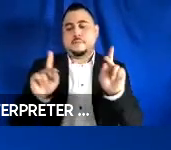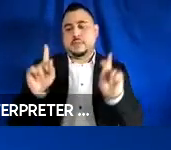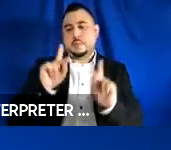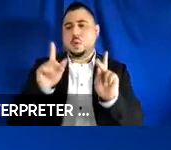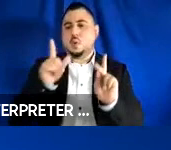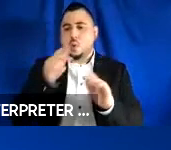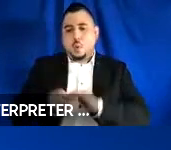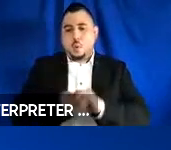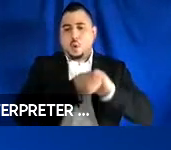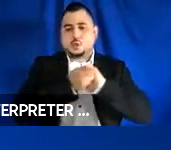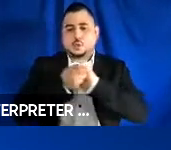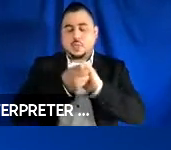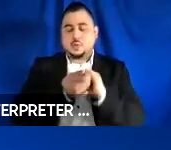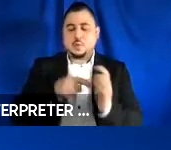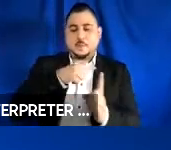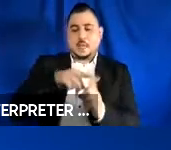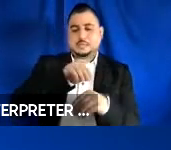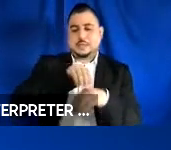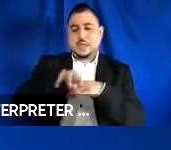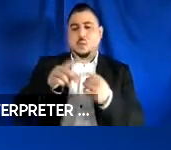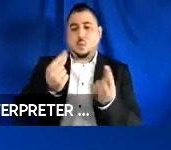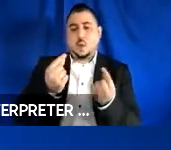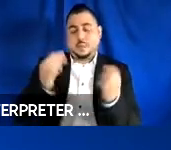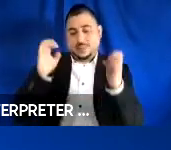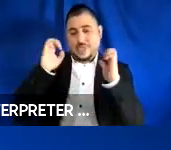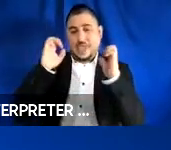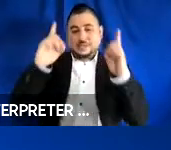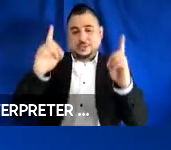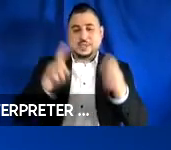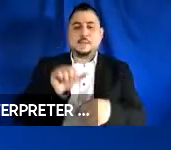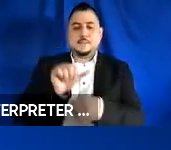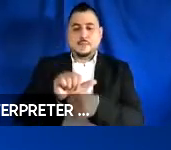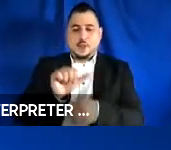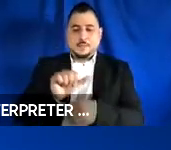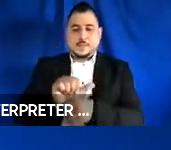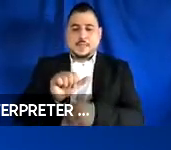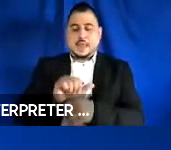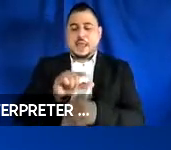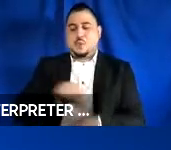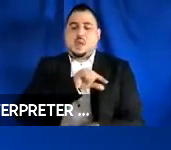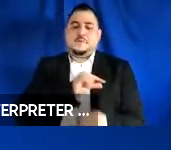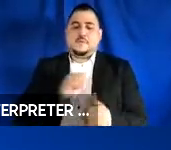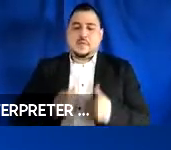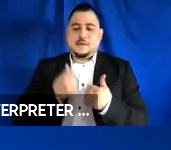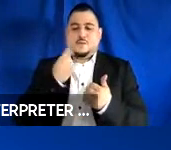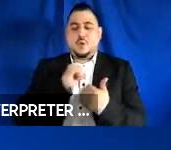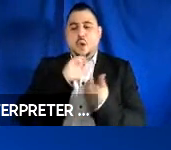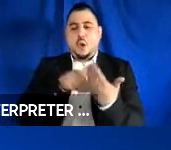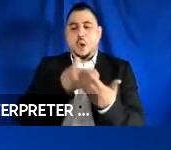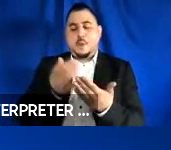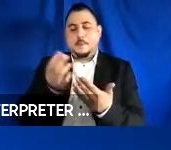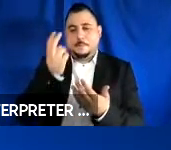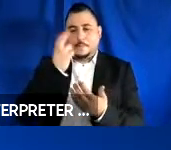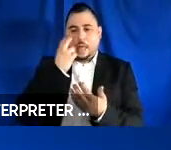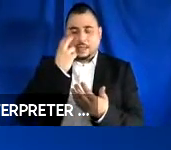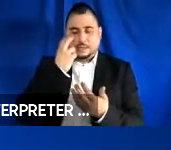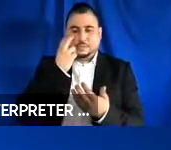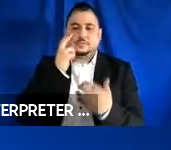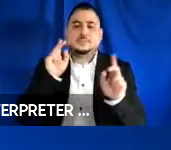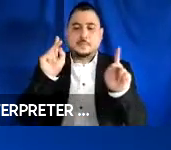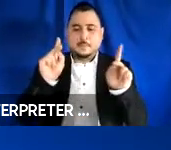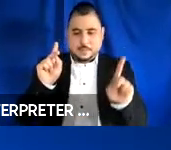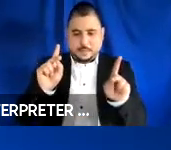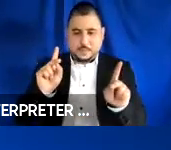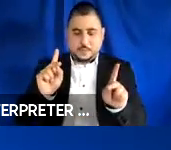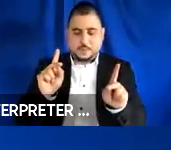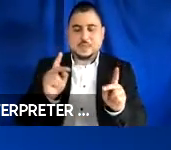to positively affect the education, employment, and quality of life for all blind people. In